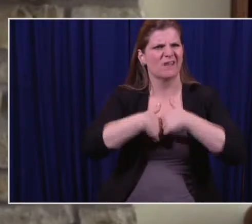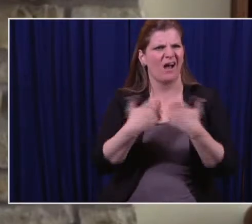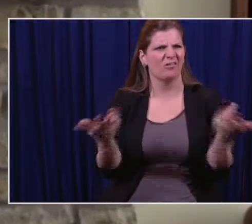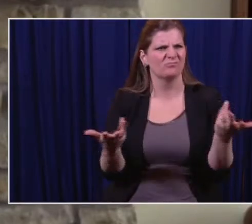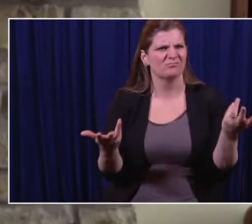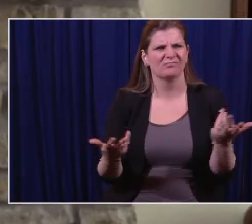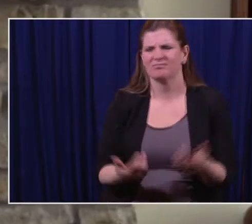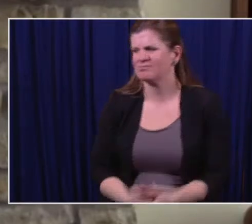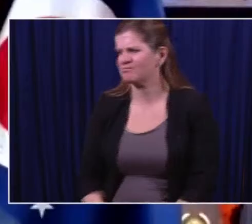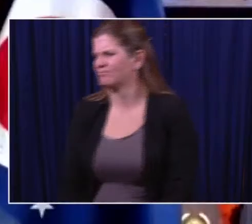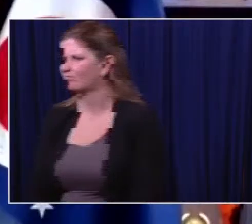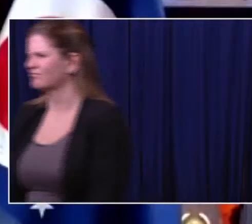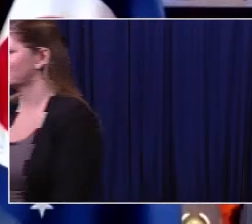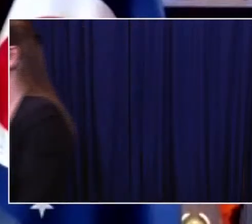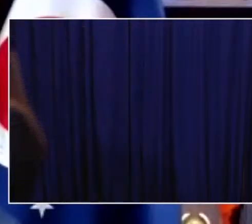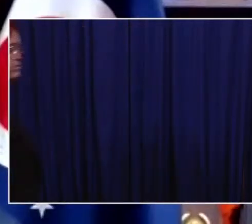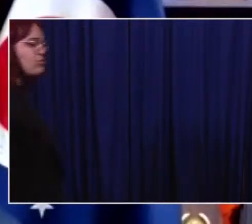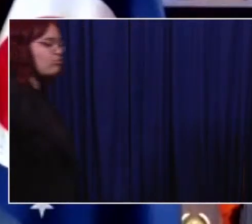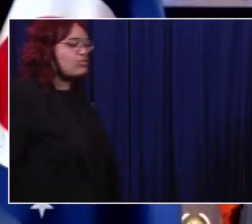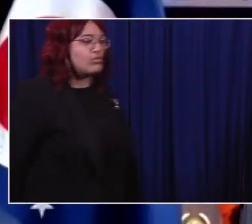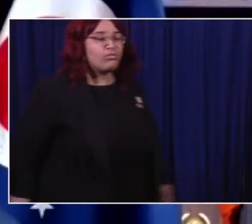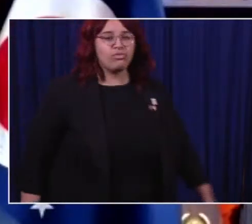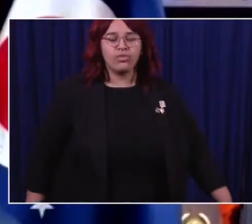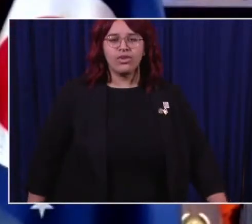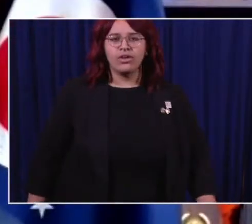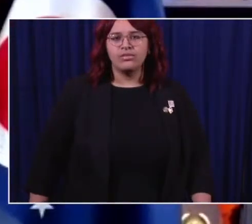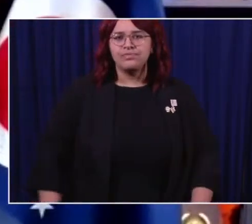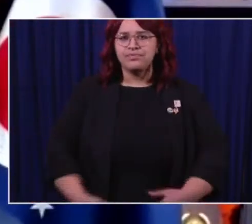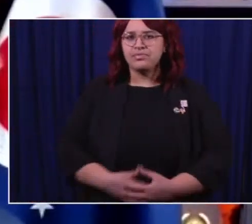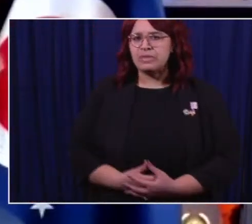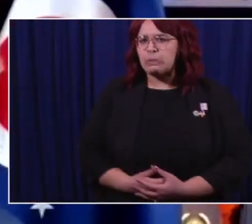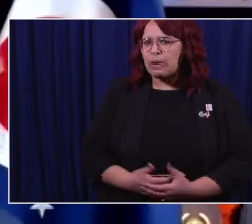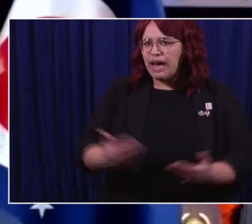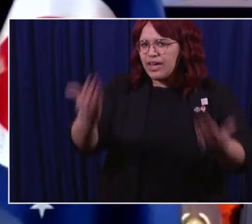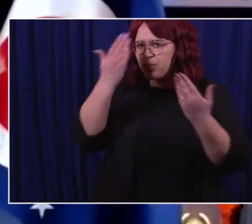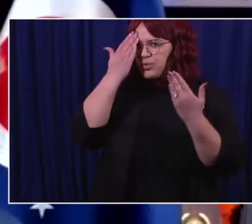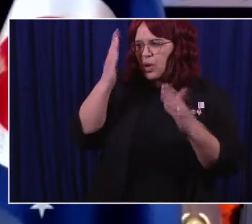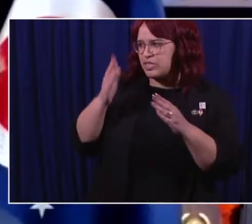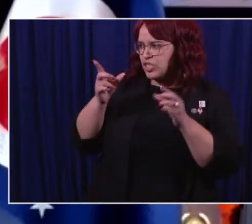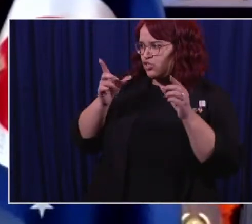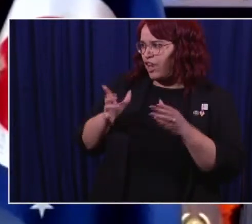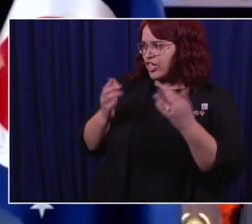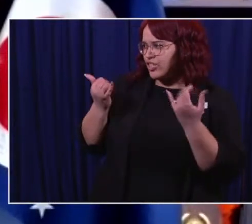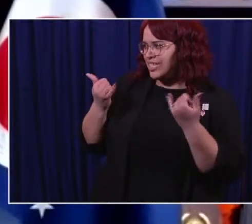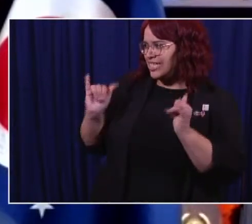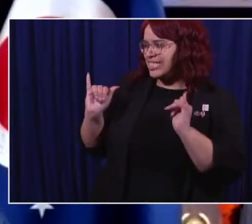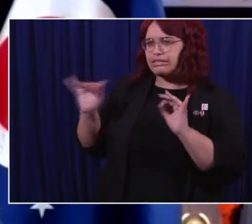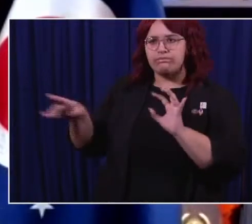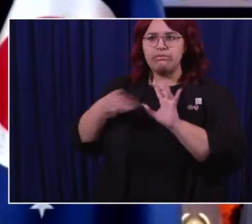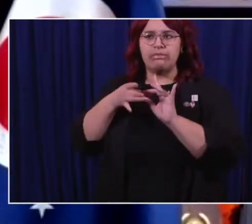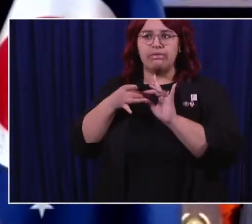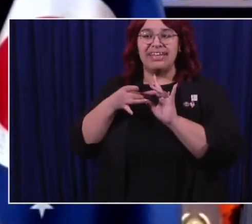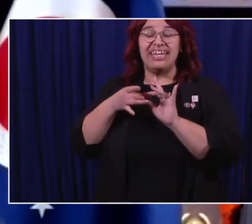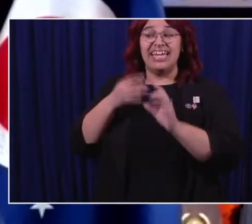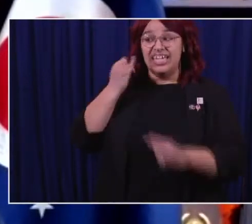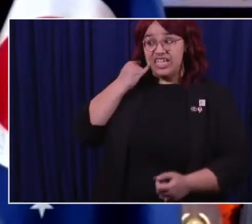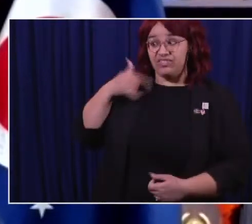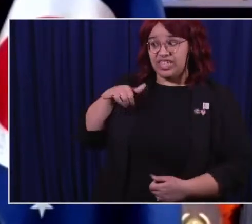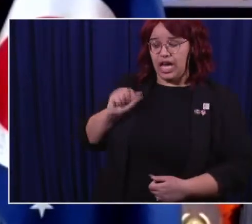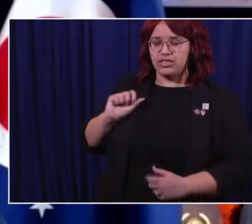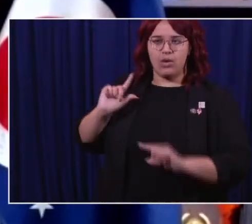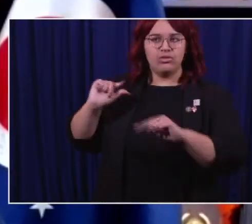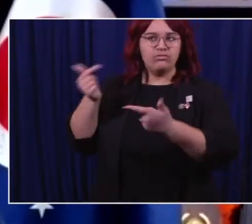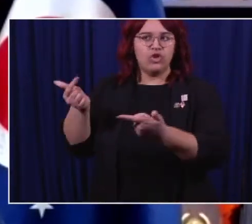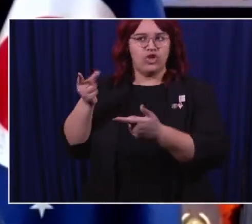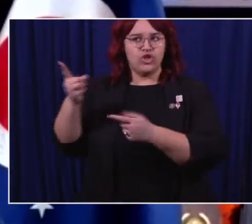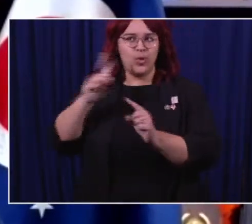Well, I don't know if we have the director available online. If so, I will let her address that question because I am